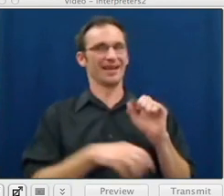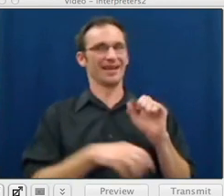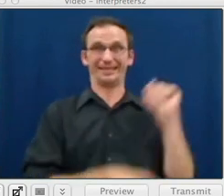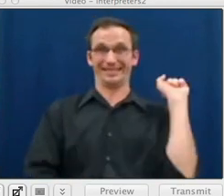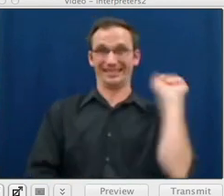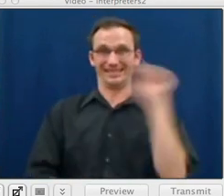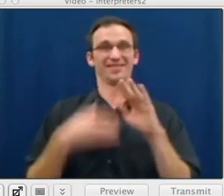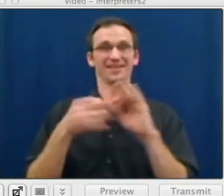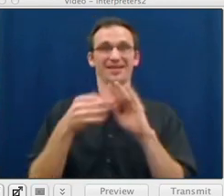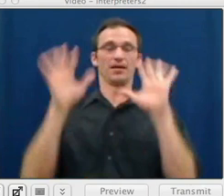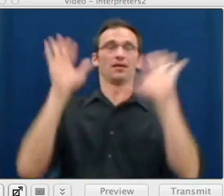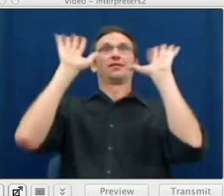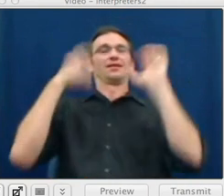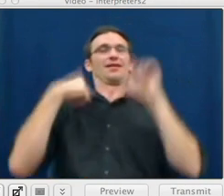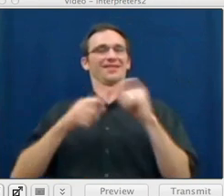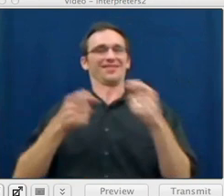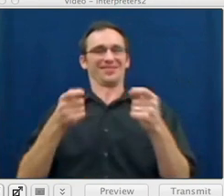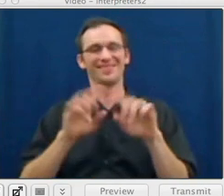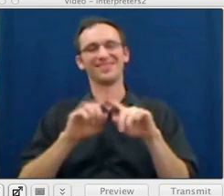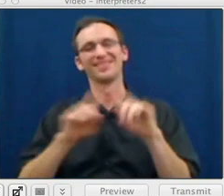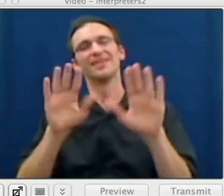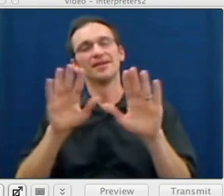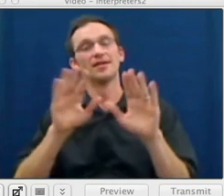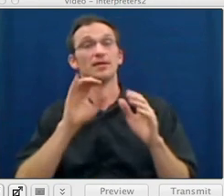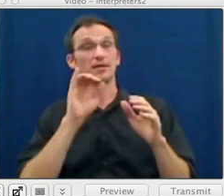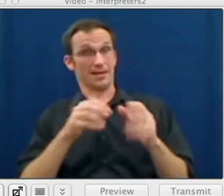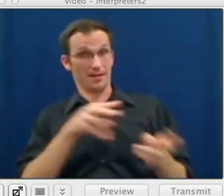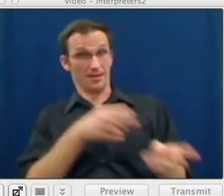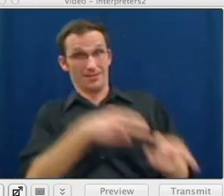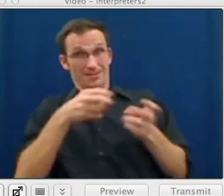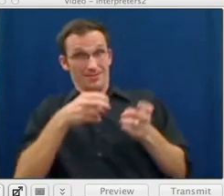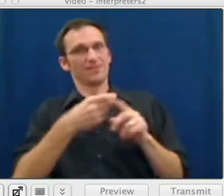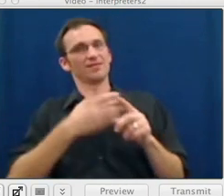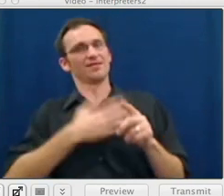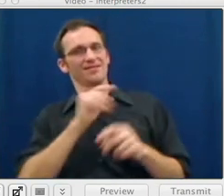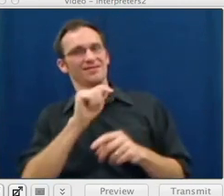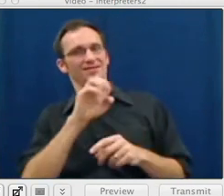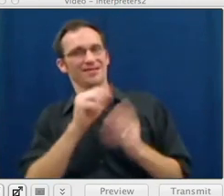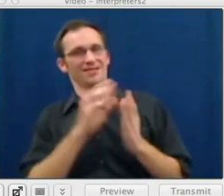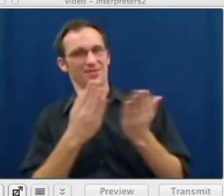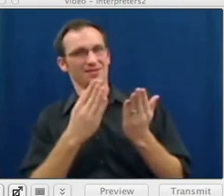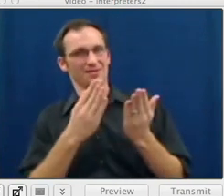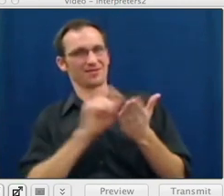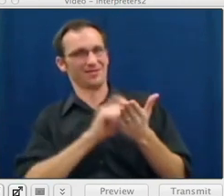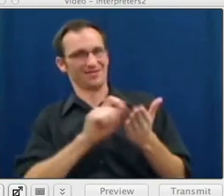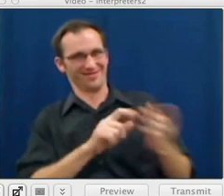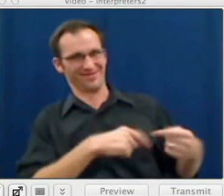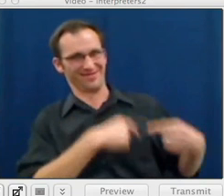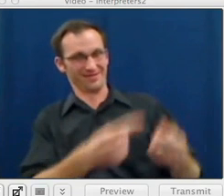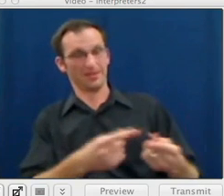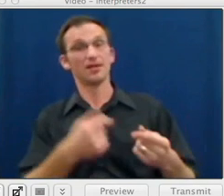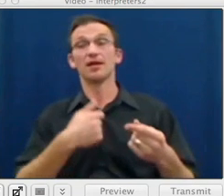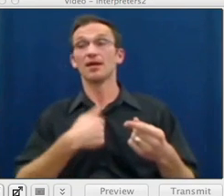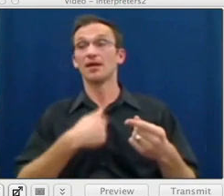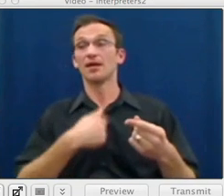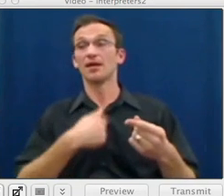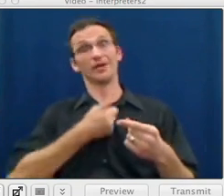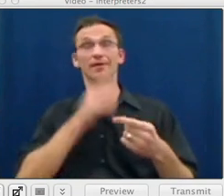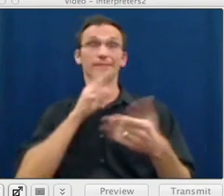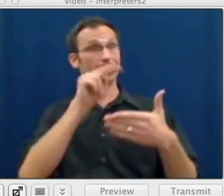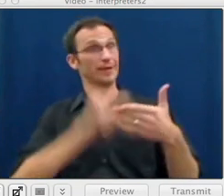This is taken from our textbook, and I'm not going to read it out loud because you could read it to yourself.